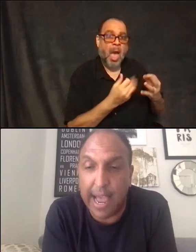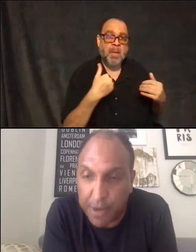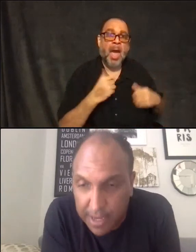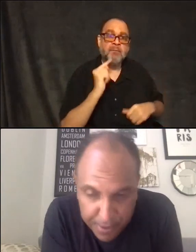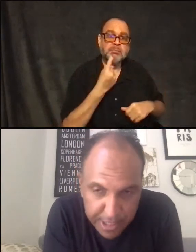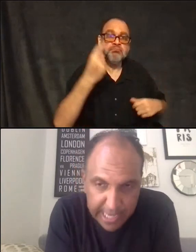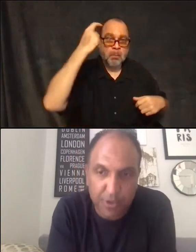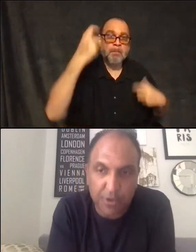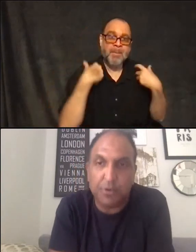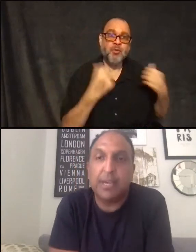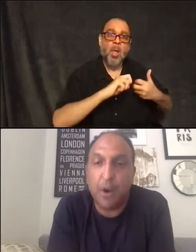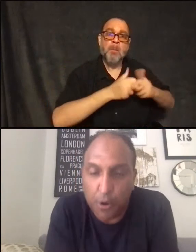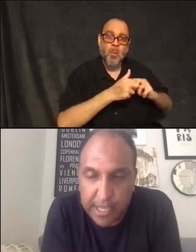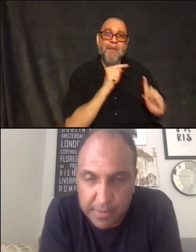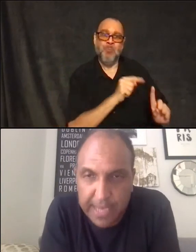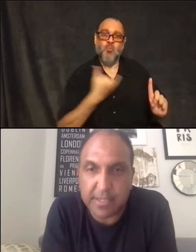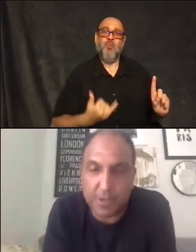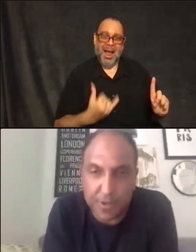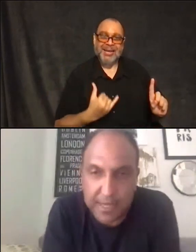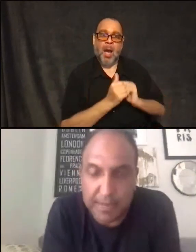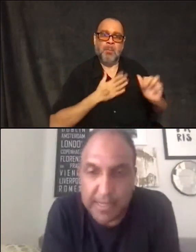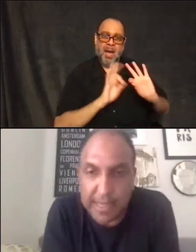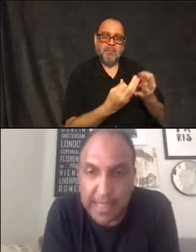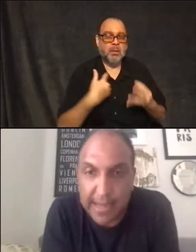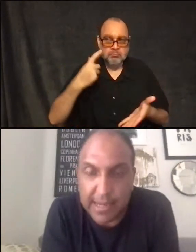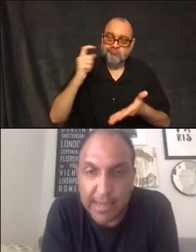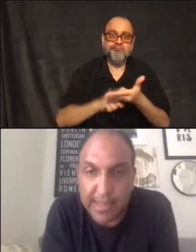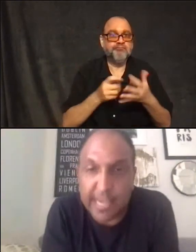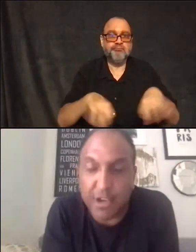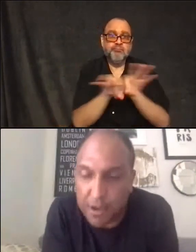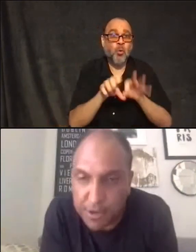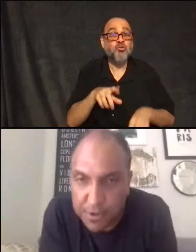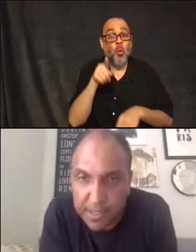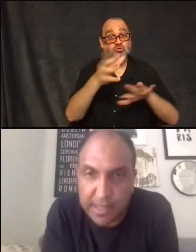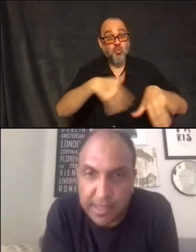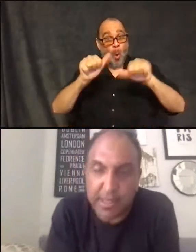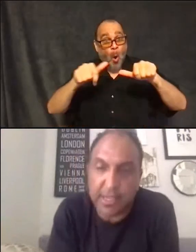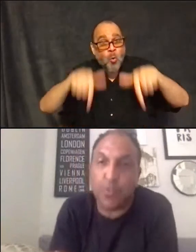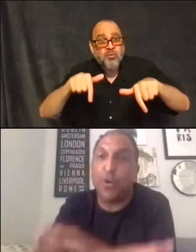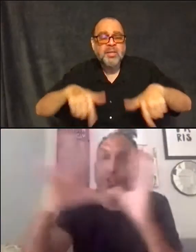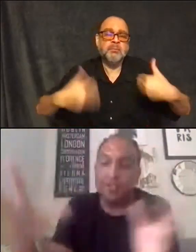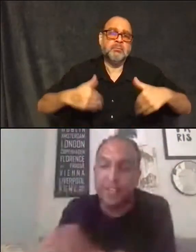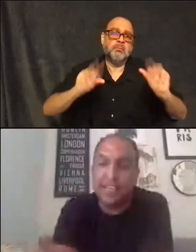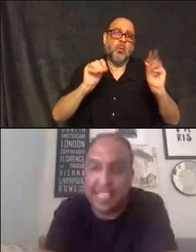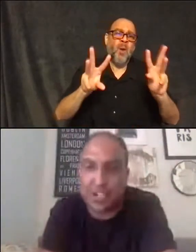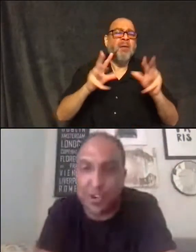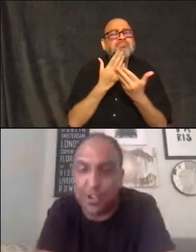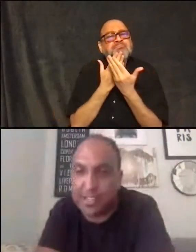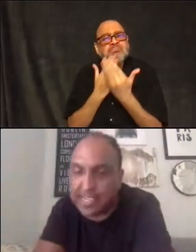So I really appreciate you holding space to do this. It means a lot. And thank you for all you do in the world